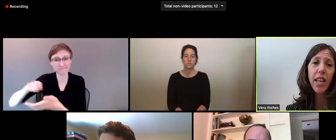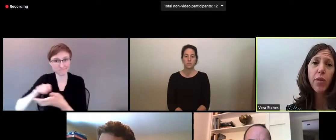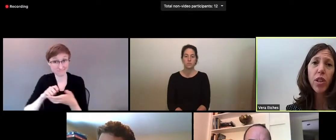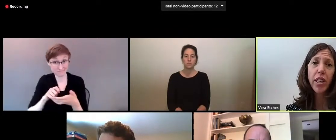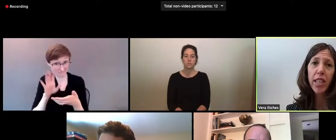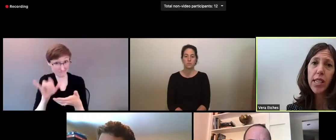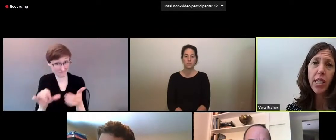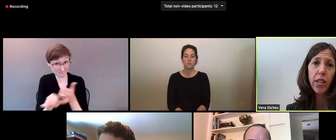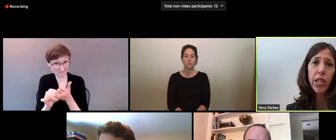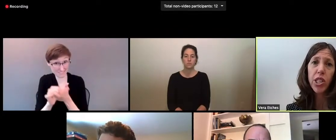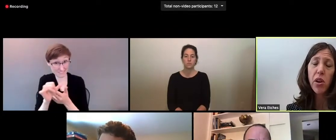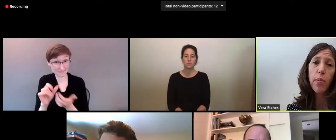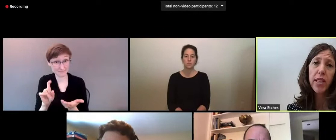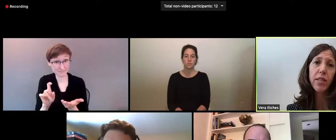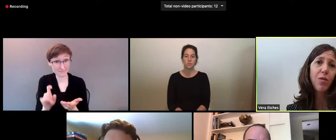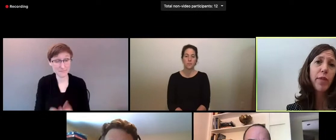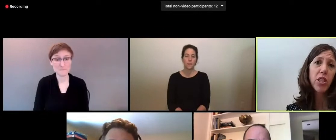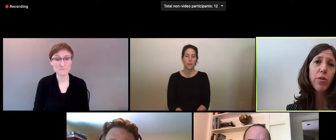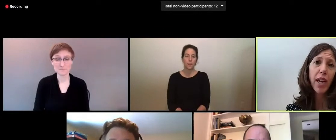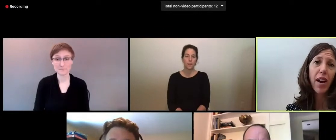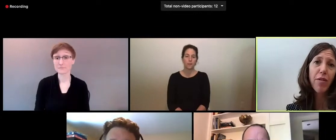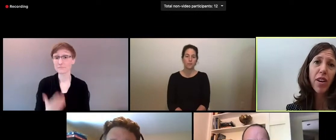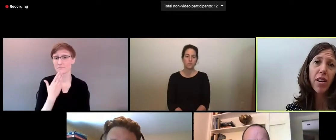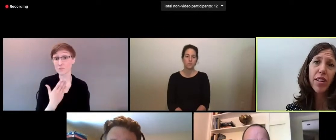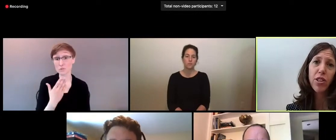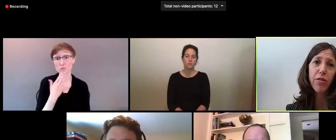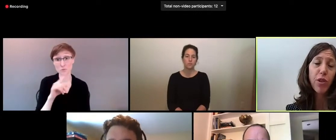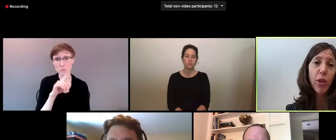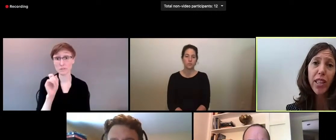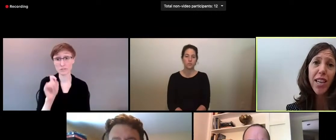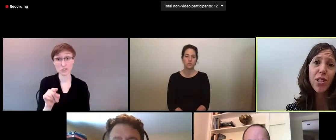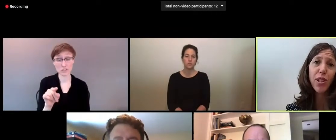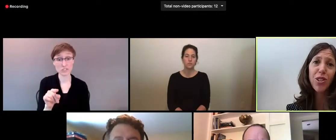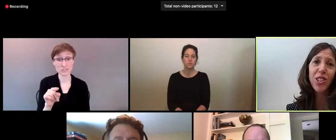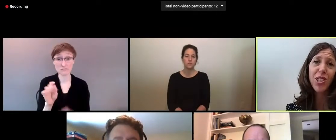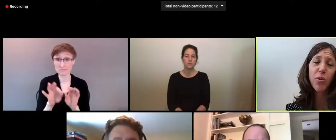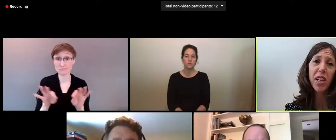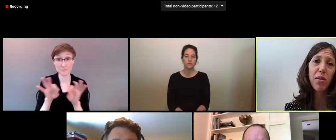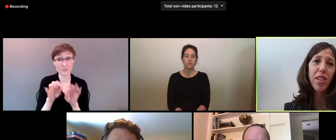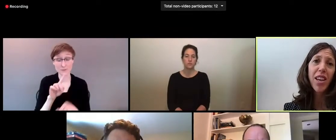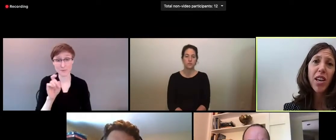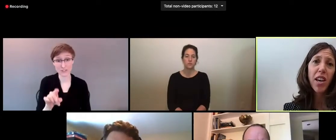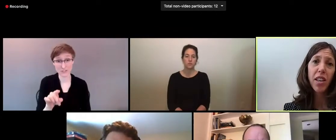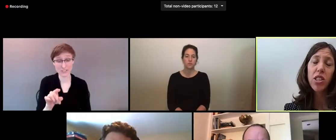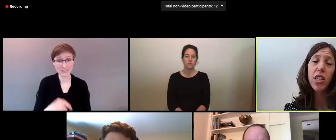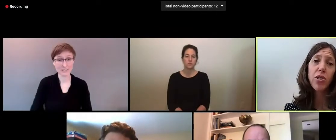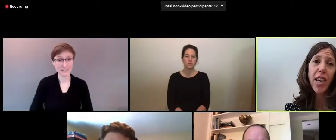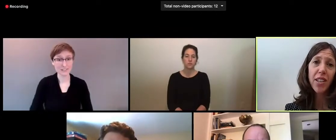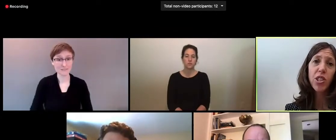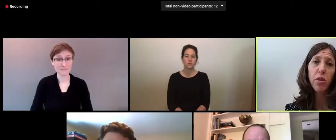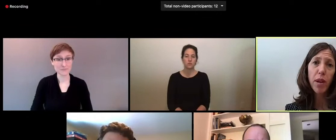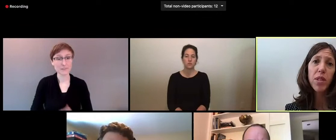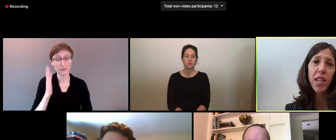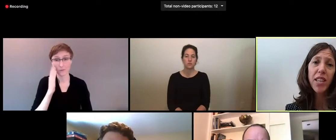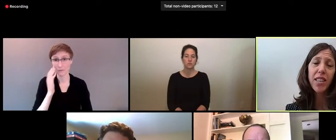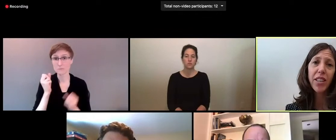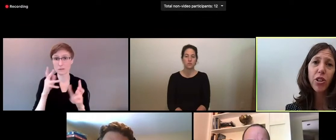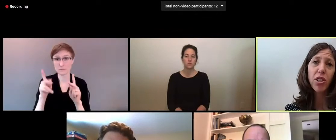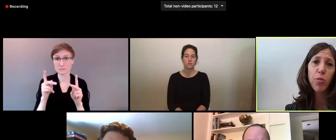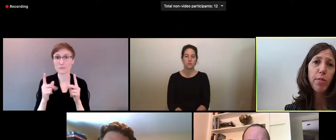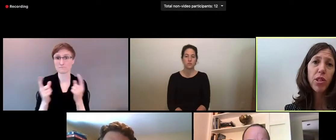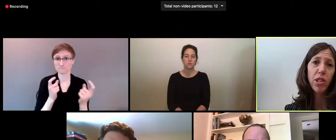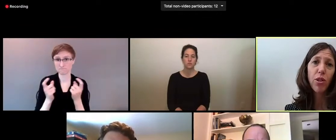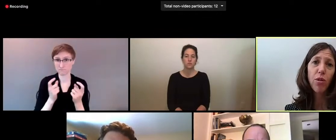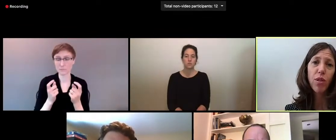worth asking, and we're going to continue to share the best information we have. These are frequently asked questions that we can continue to add to our website